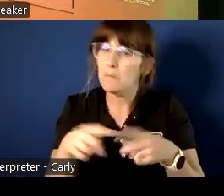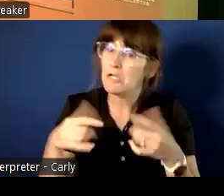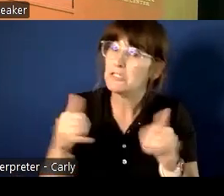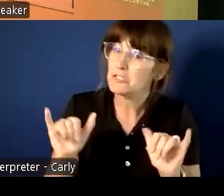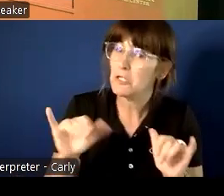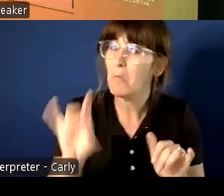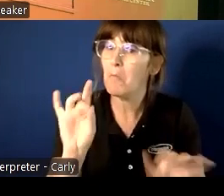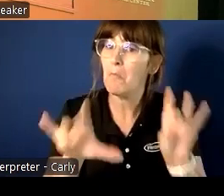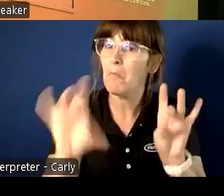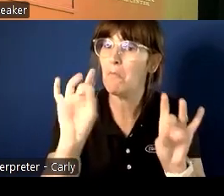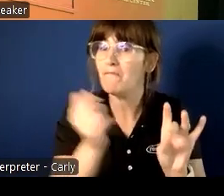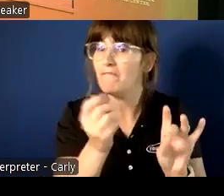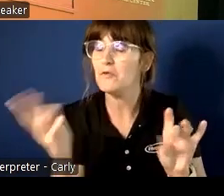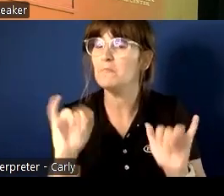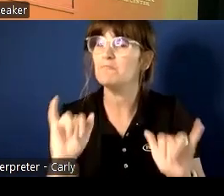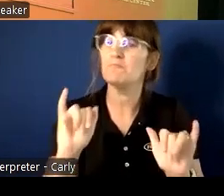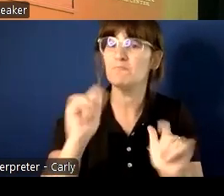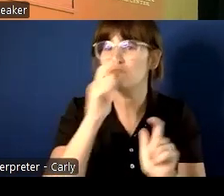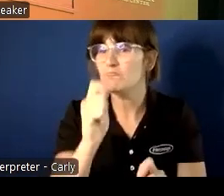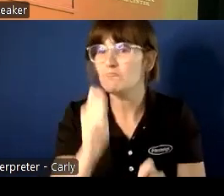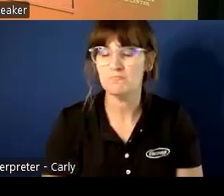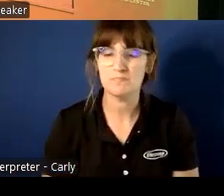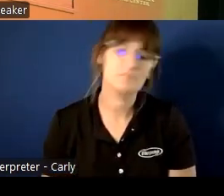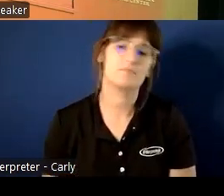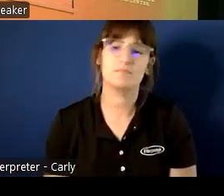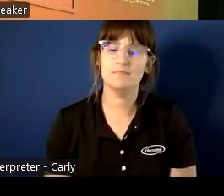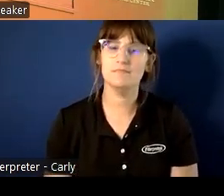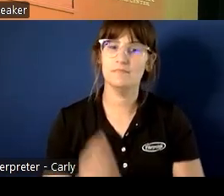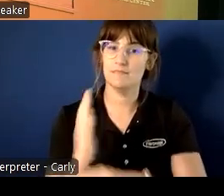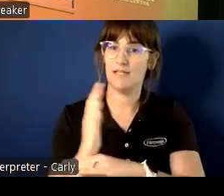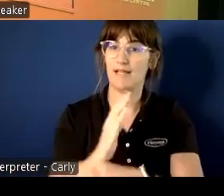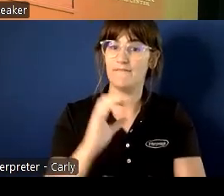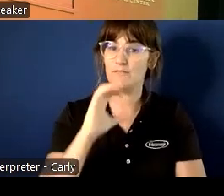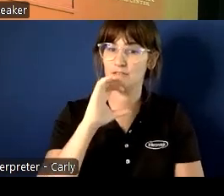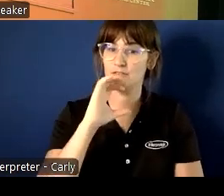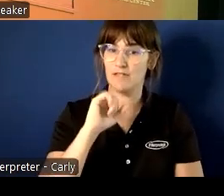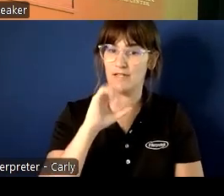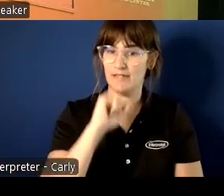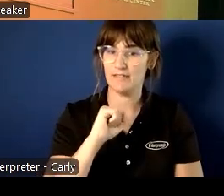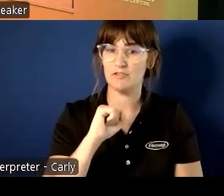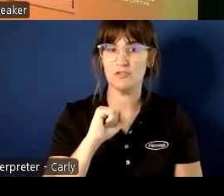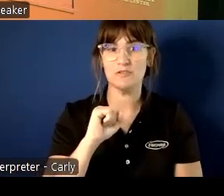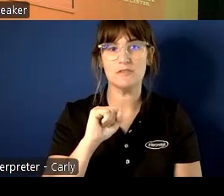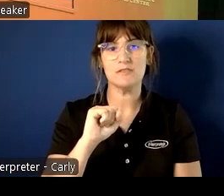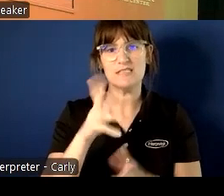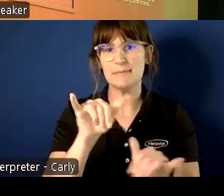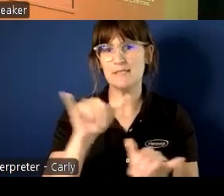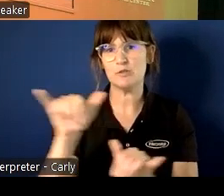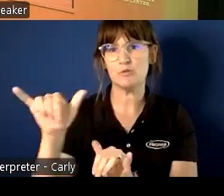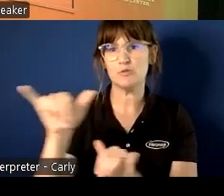is what's compelling to me. The average age so they're very similar across the three